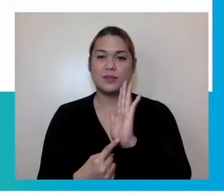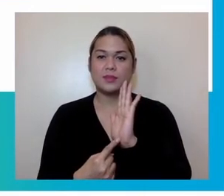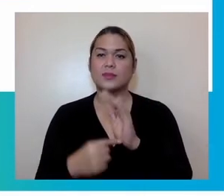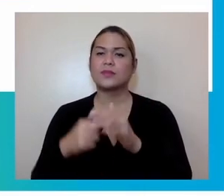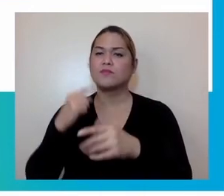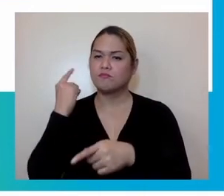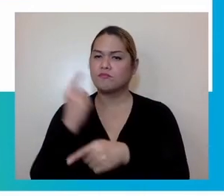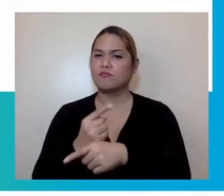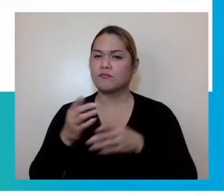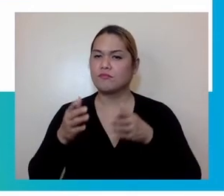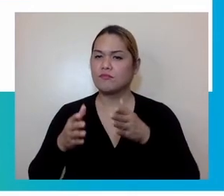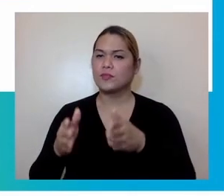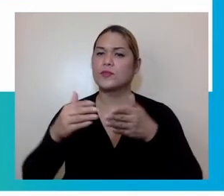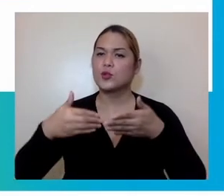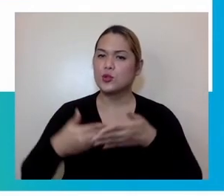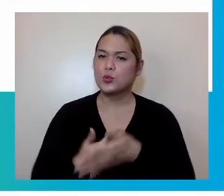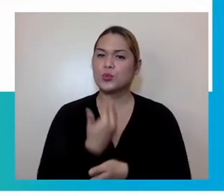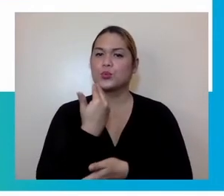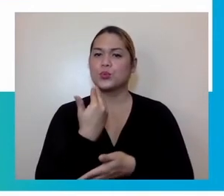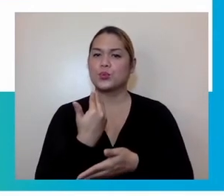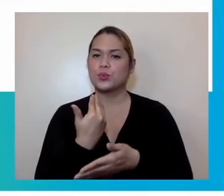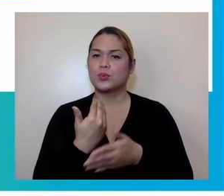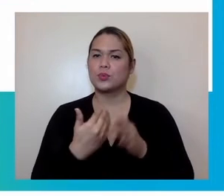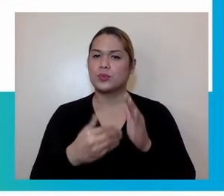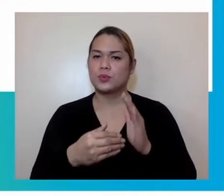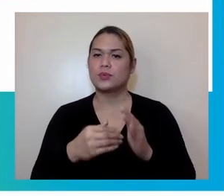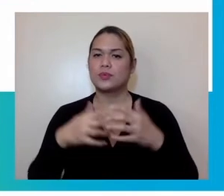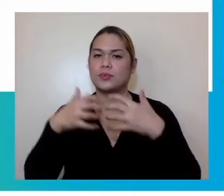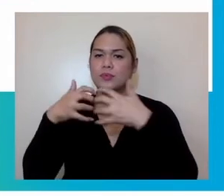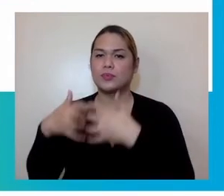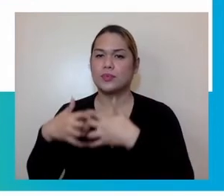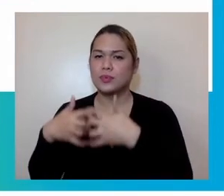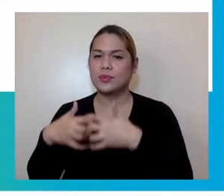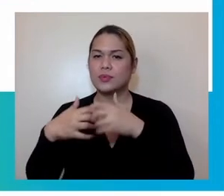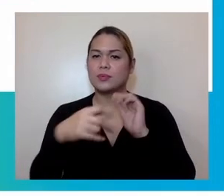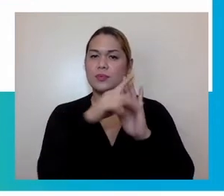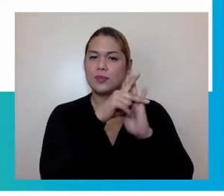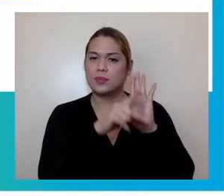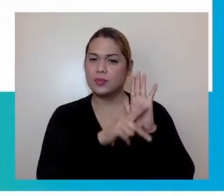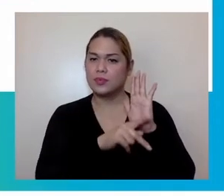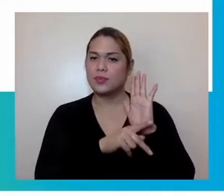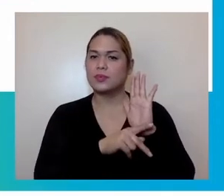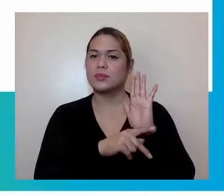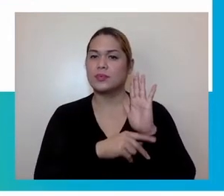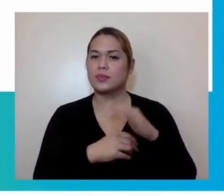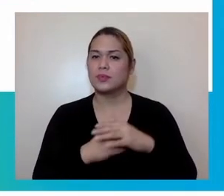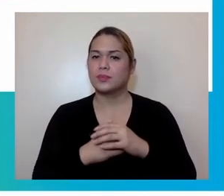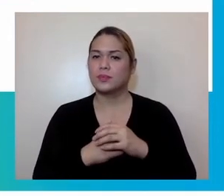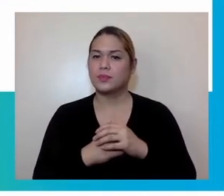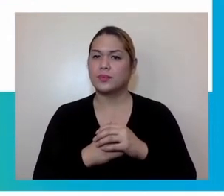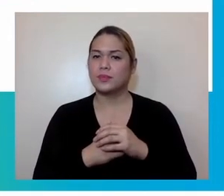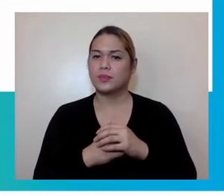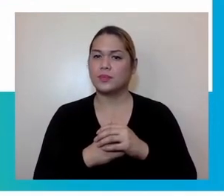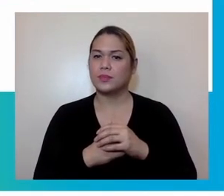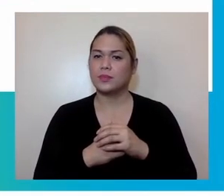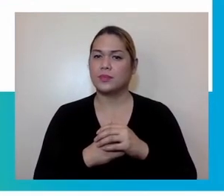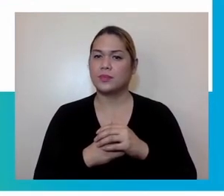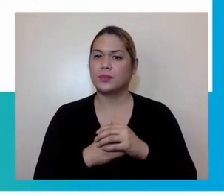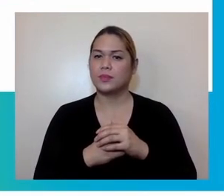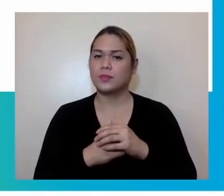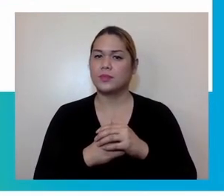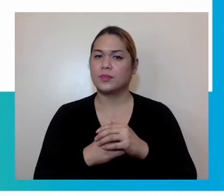the commitment to stop financing fossil fuel and also to exclude low carbon energy